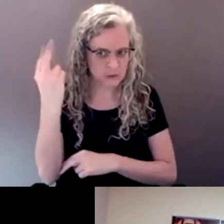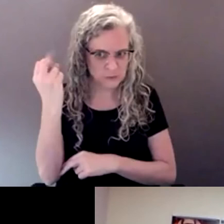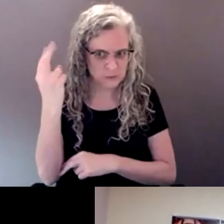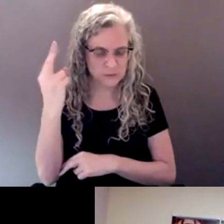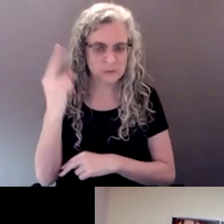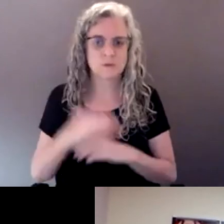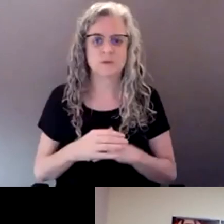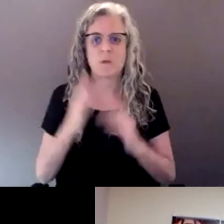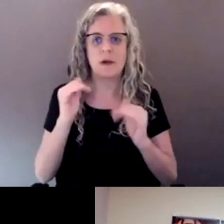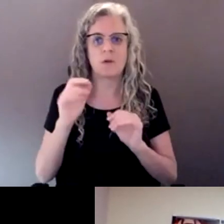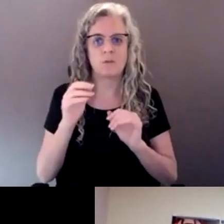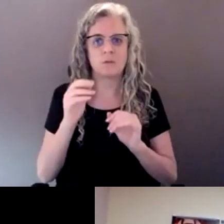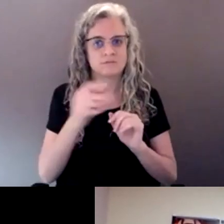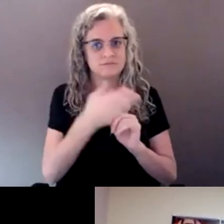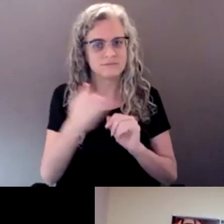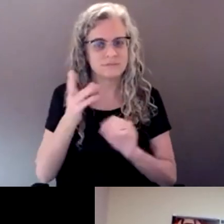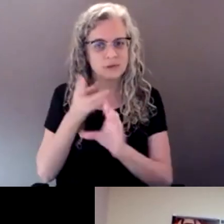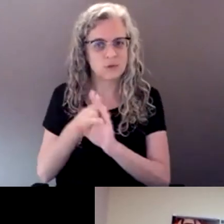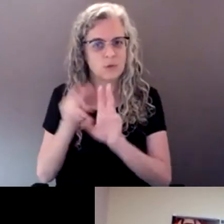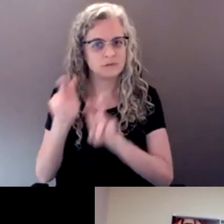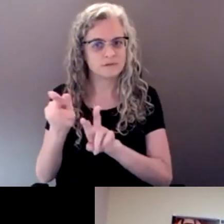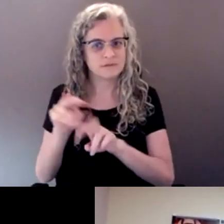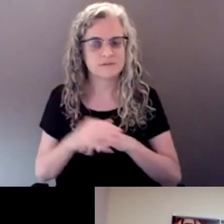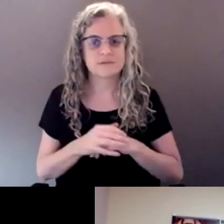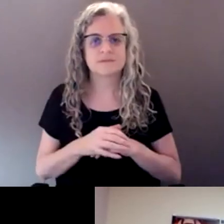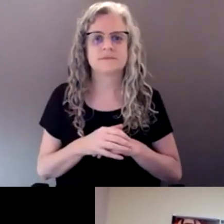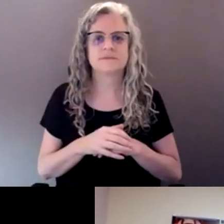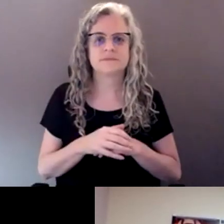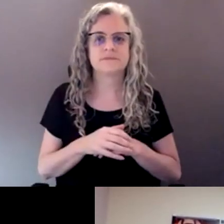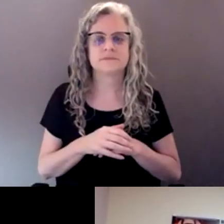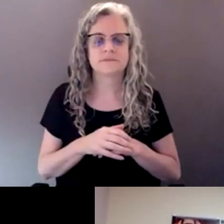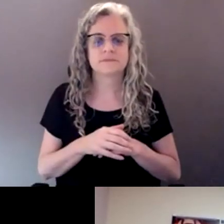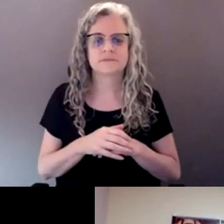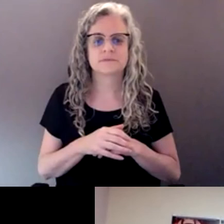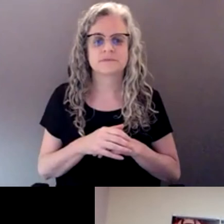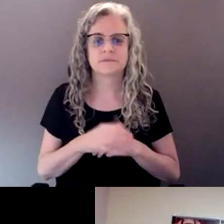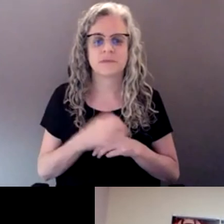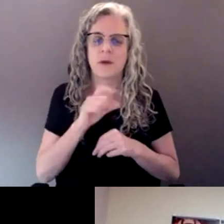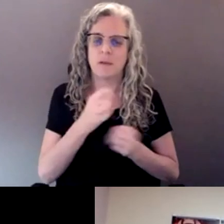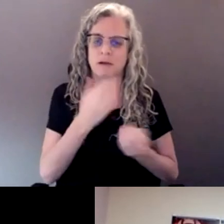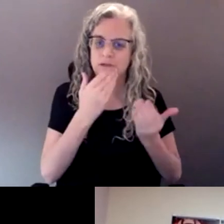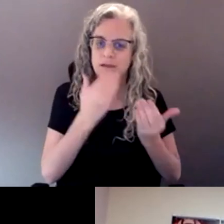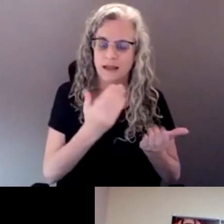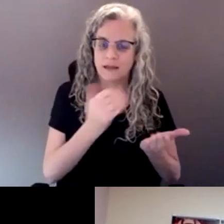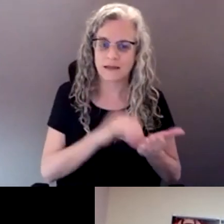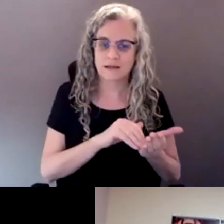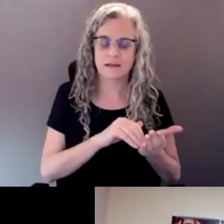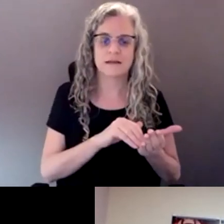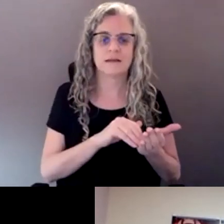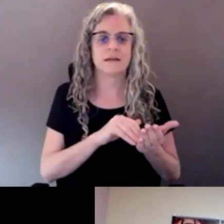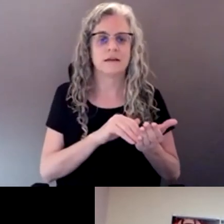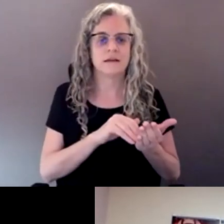everyone joins us for that. I want to say thank you again to